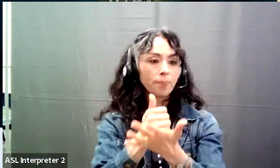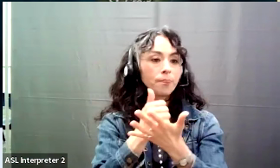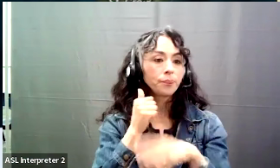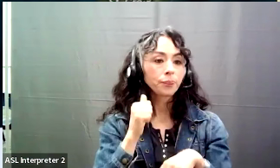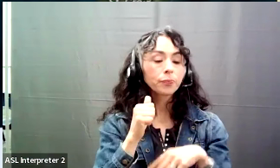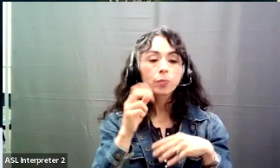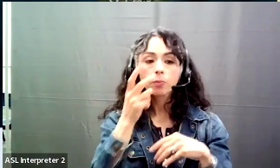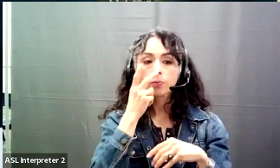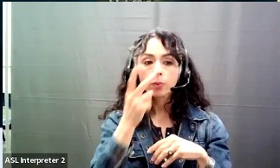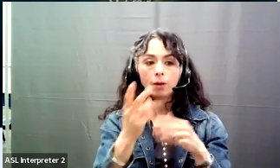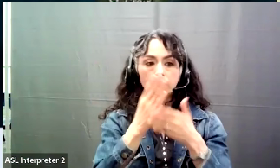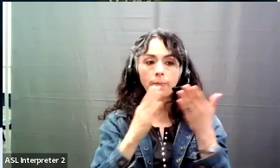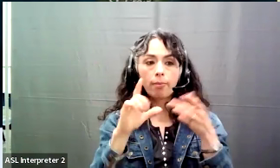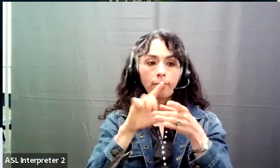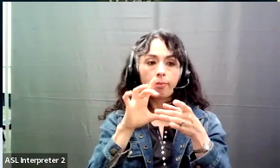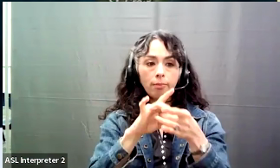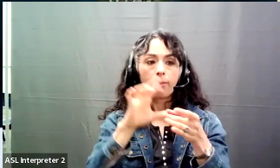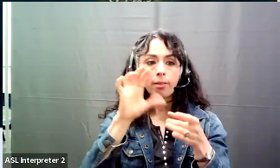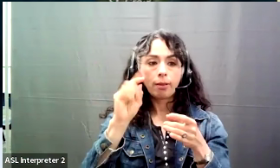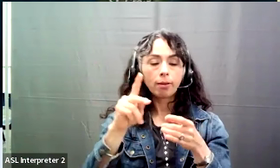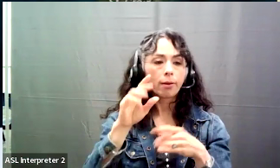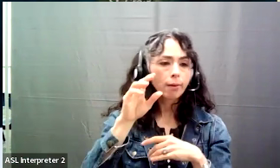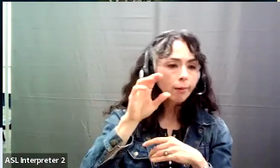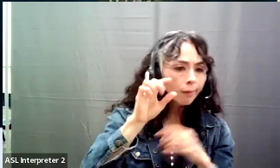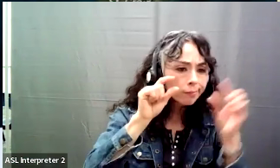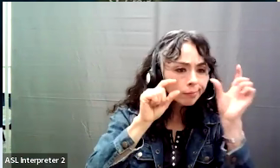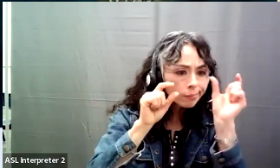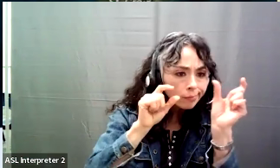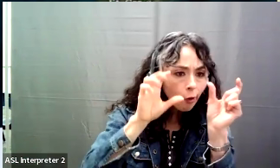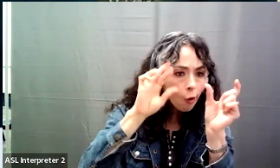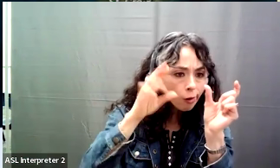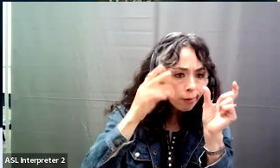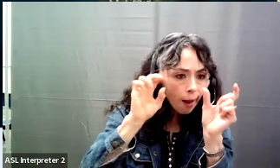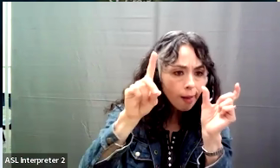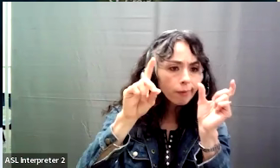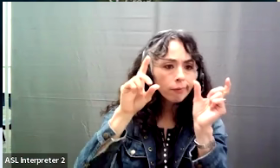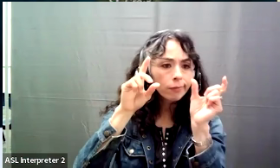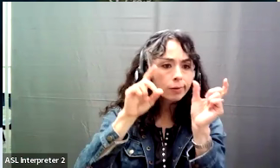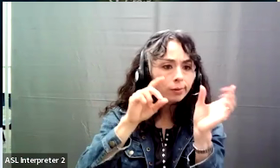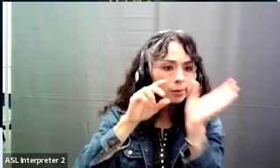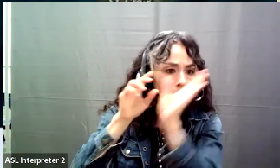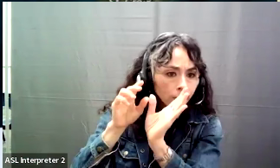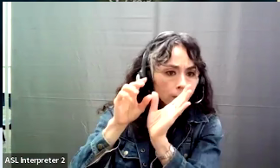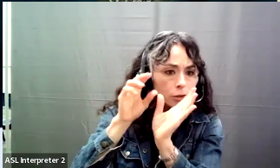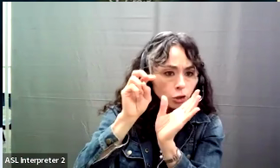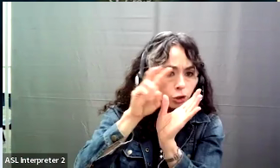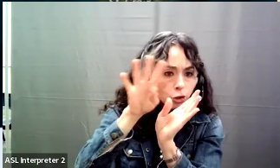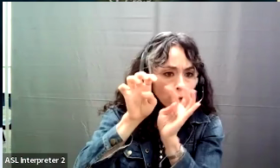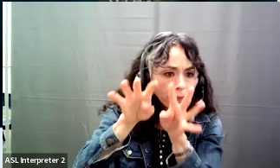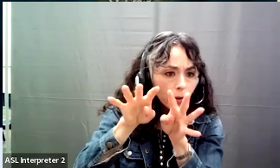Let's see if any of these links, like Archives Soil Service that were and the